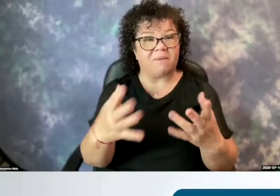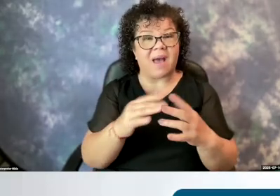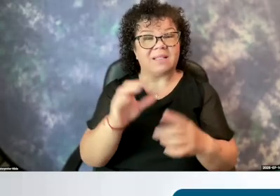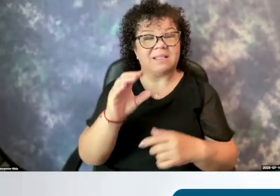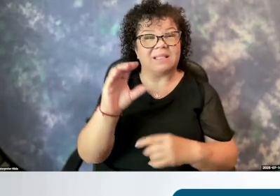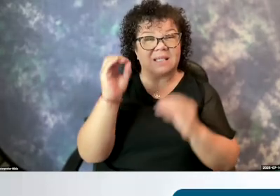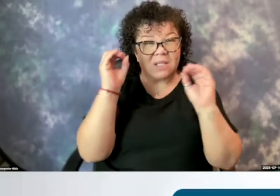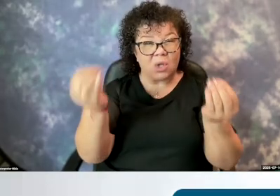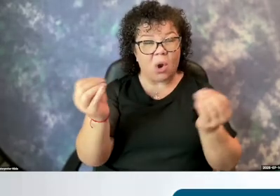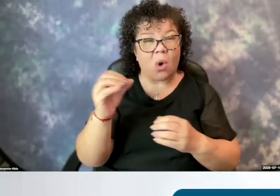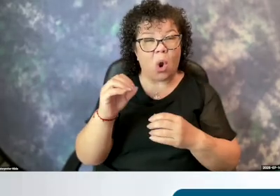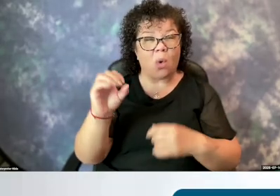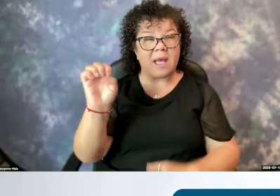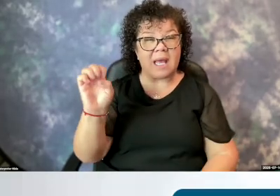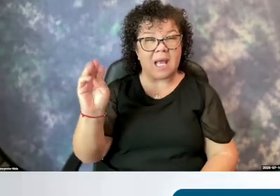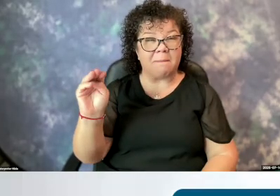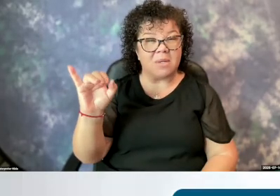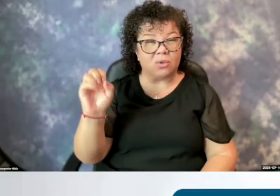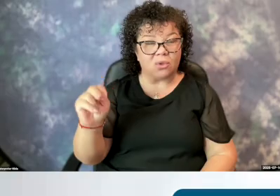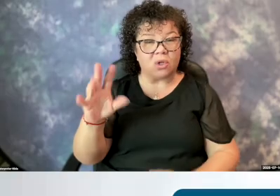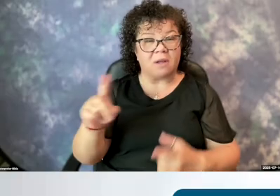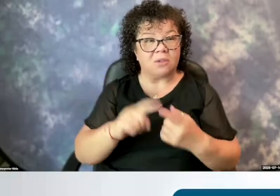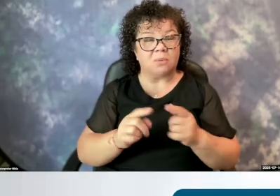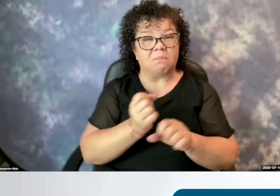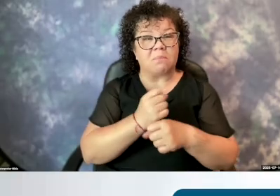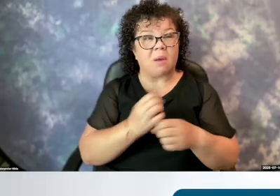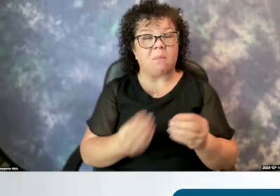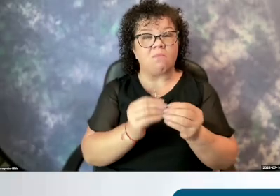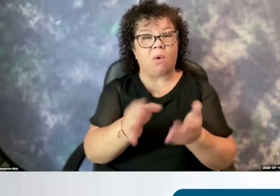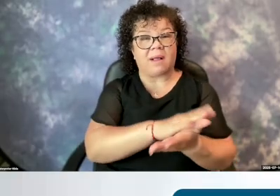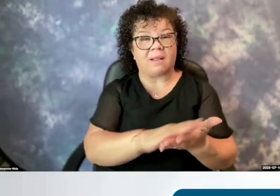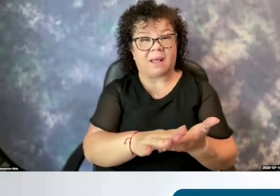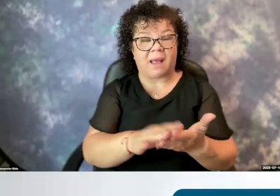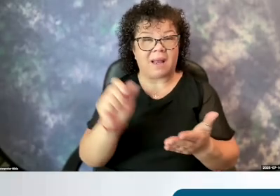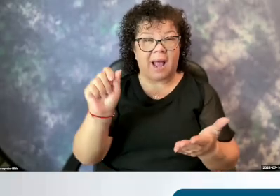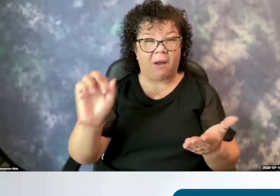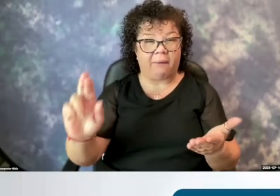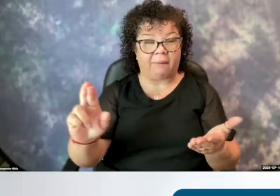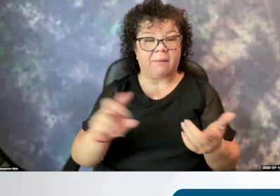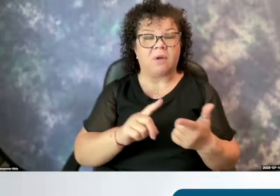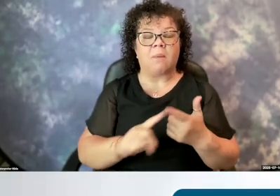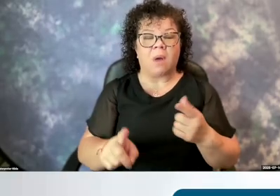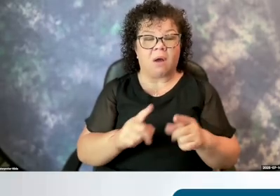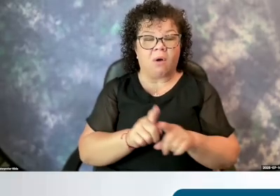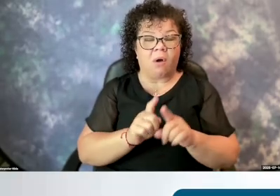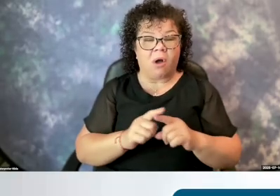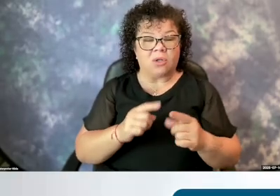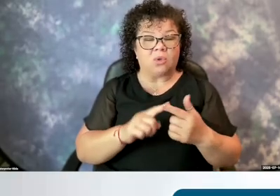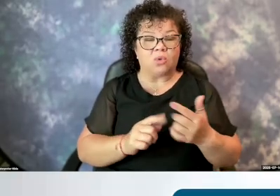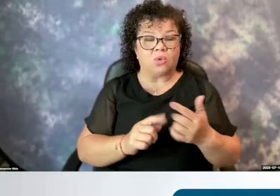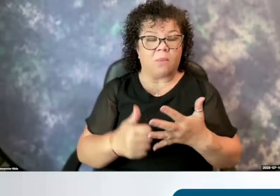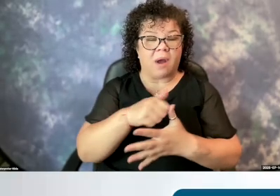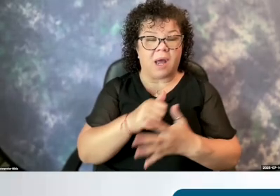health, to create an environment that accelerates zero-emission vehicle deployment to transform the state's fleet to clean